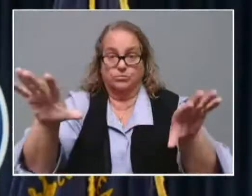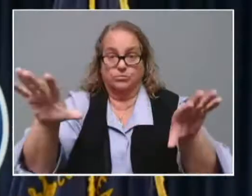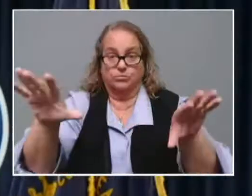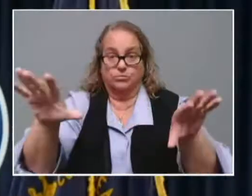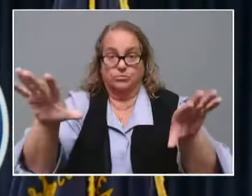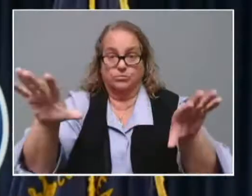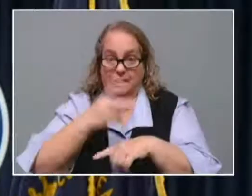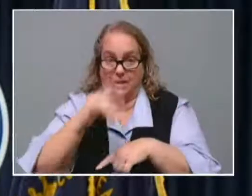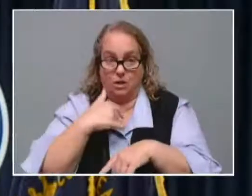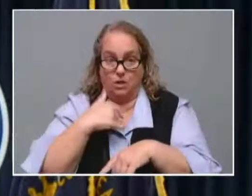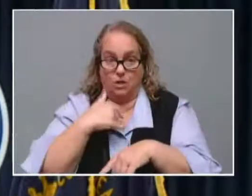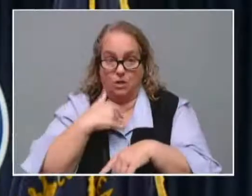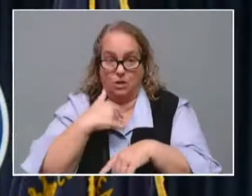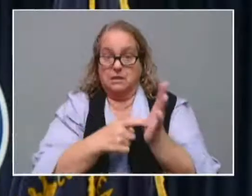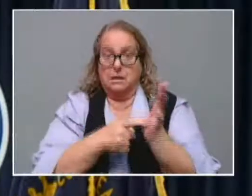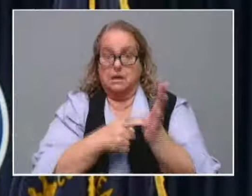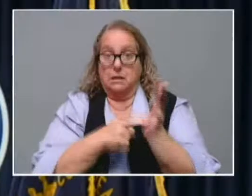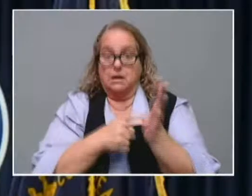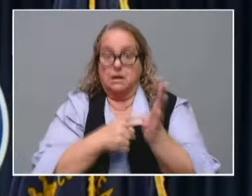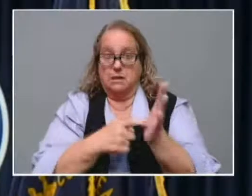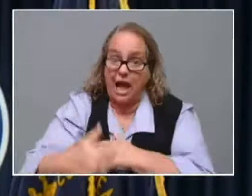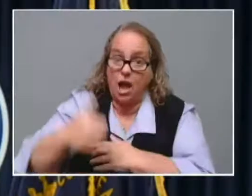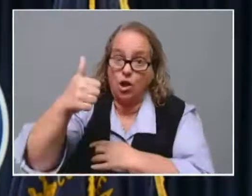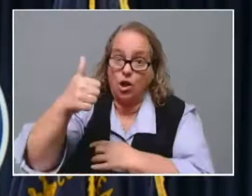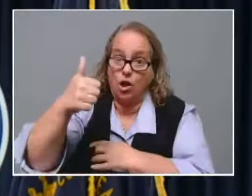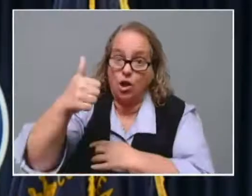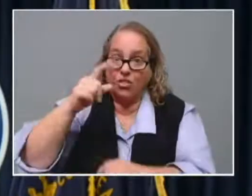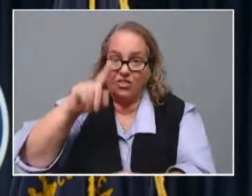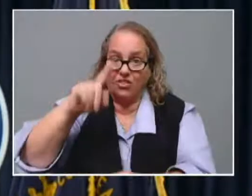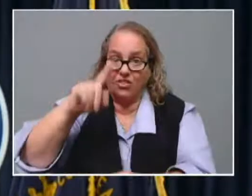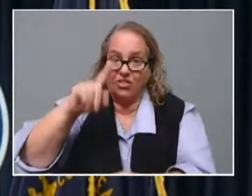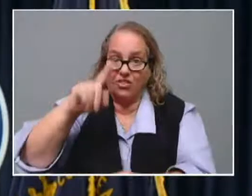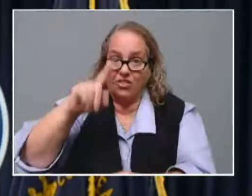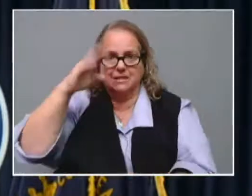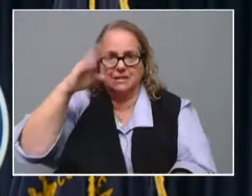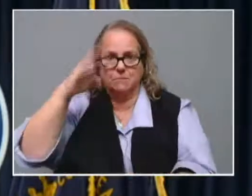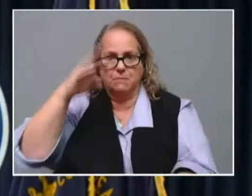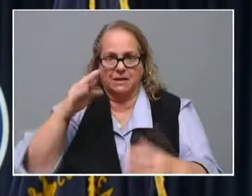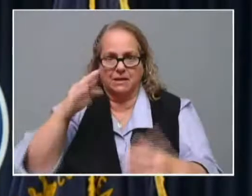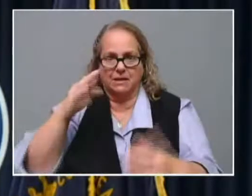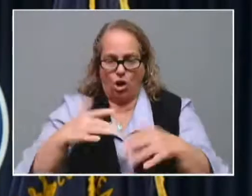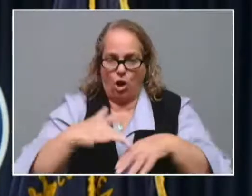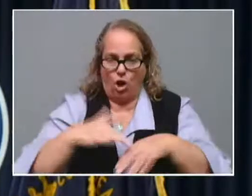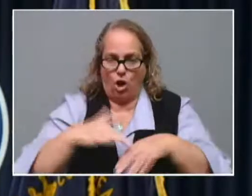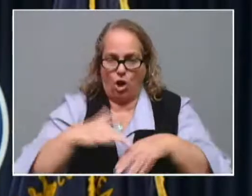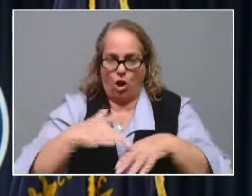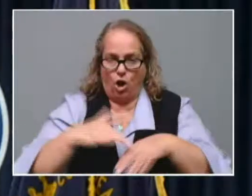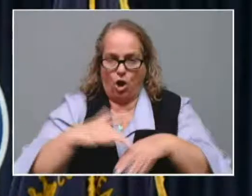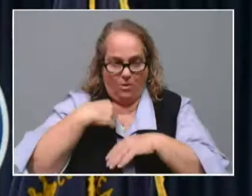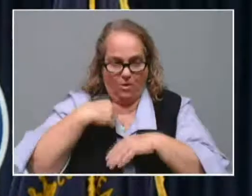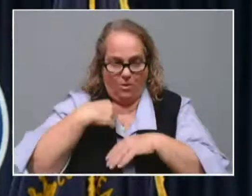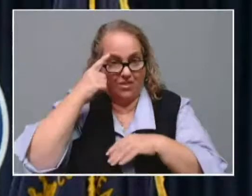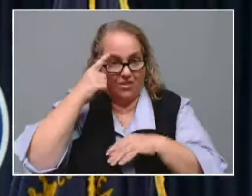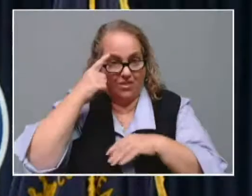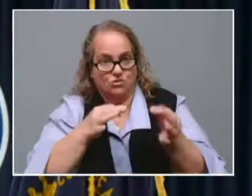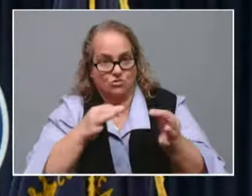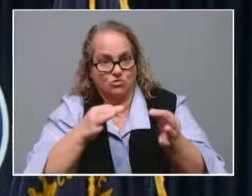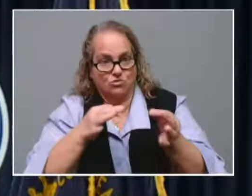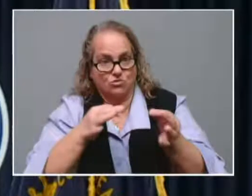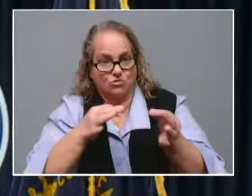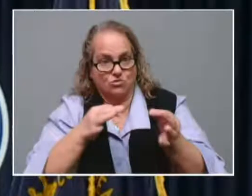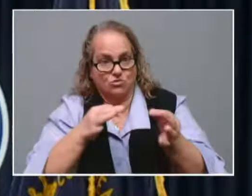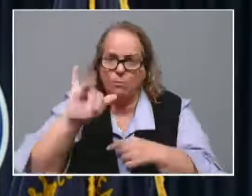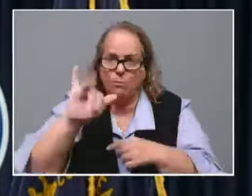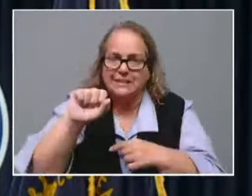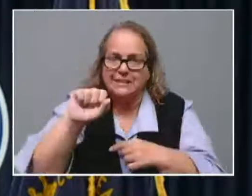that I think is higher than many expected early. I think they're describing it as brisk, which